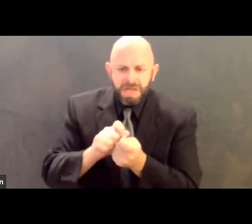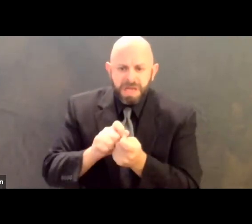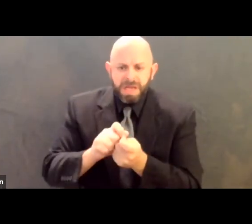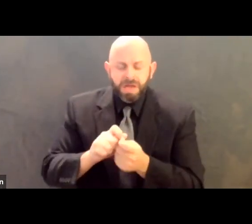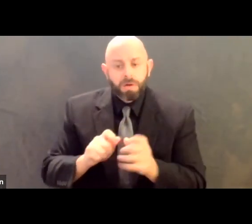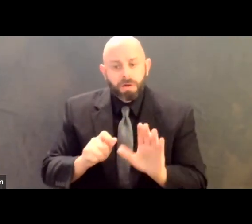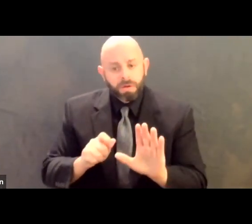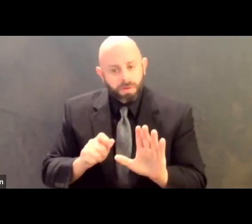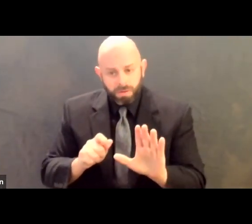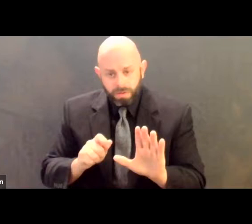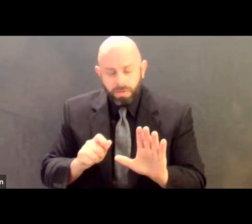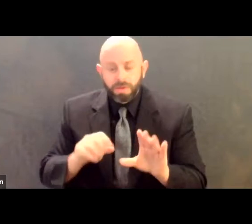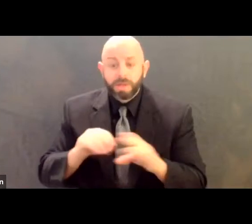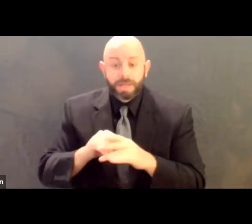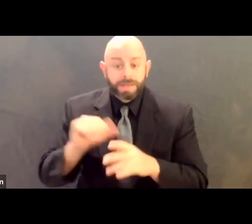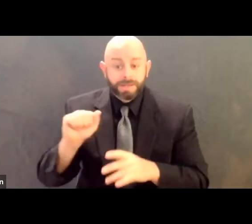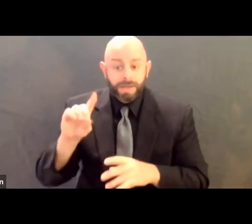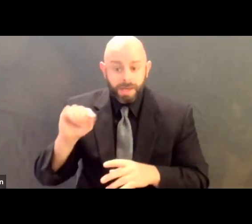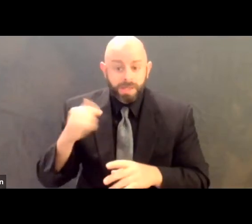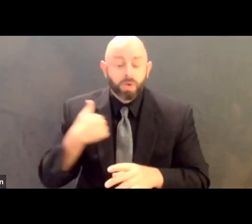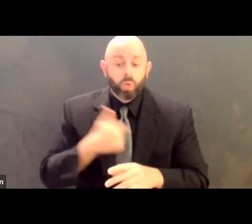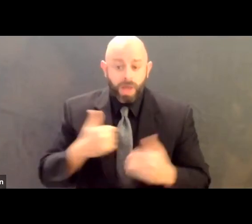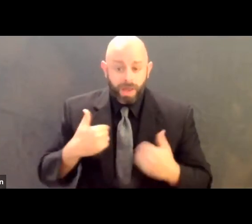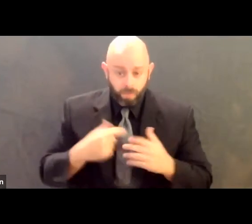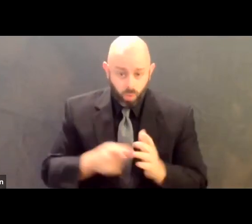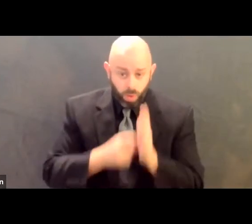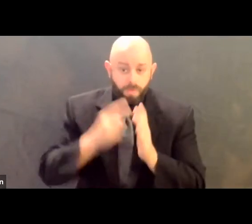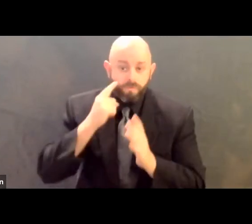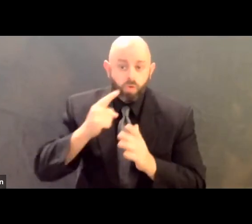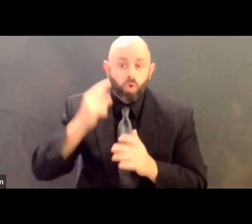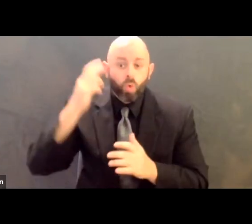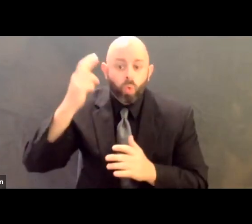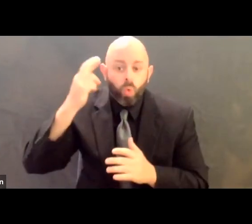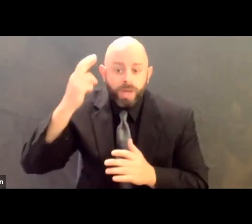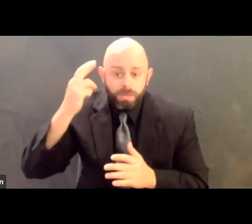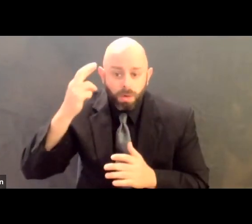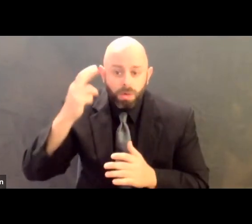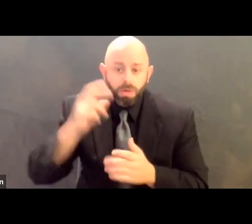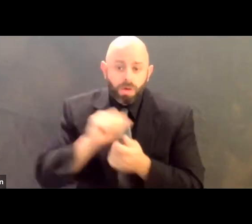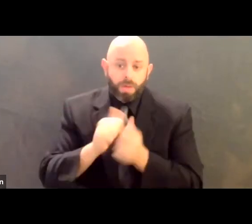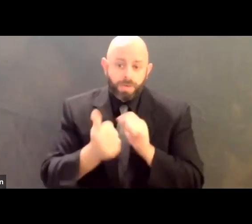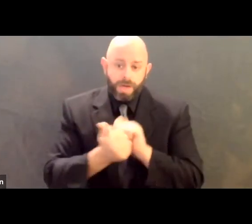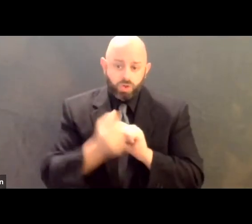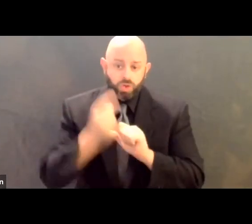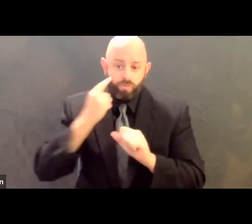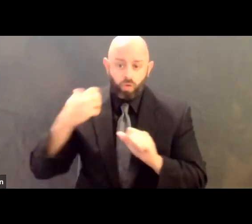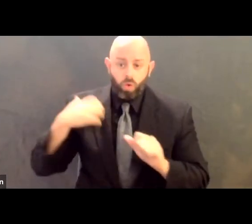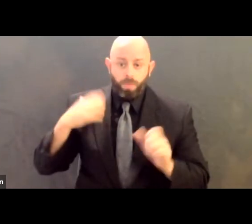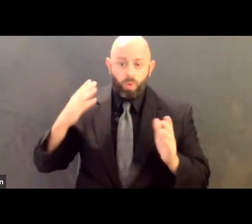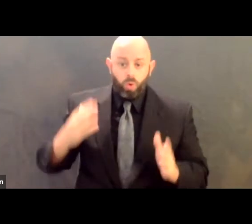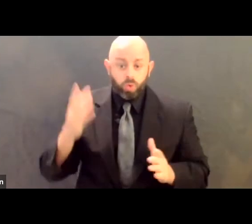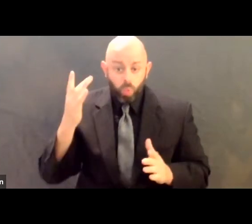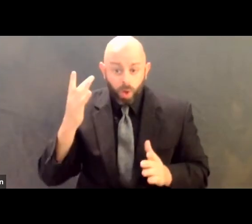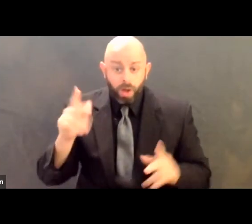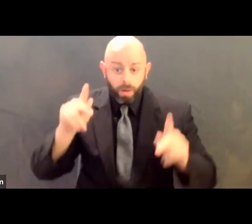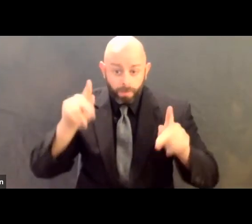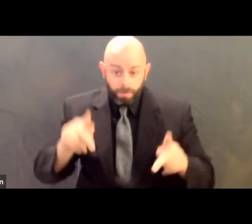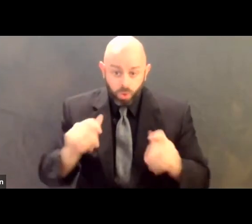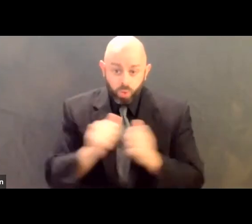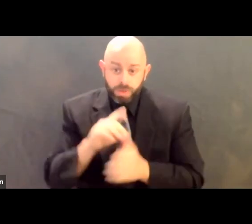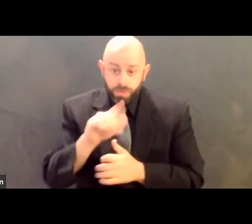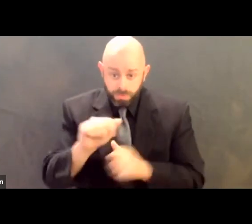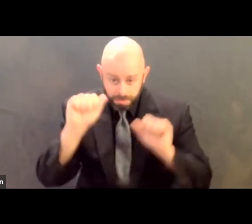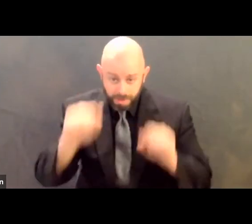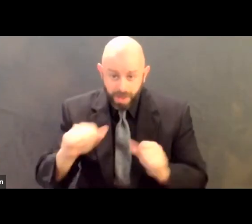have a requirement for reasonable accommodations for employers so that a person with a disability can do a